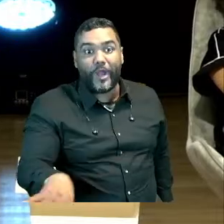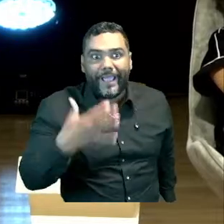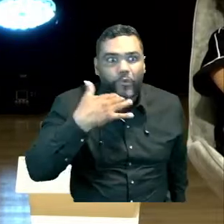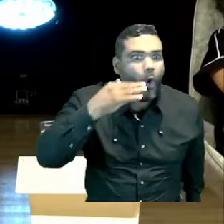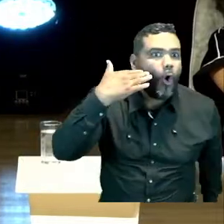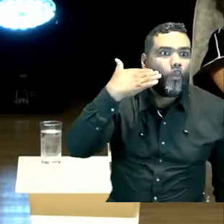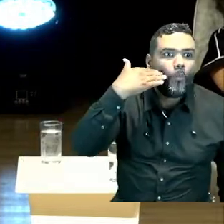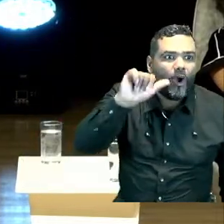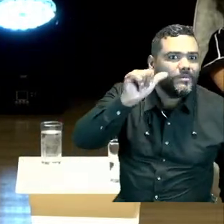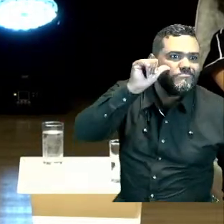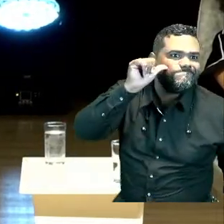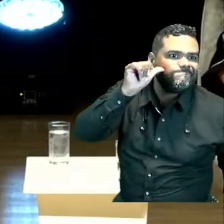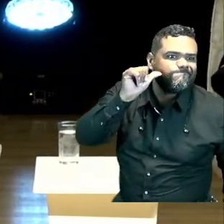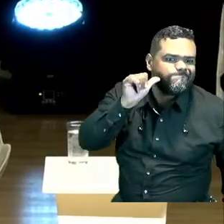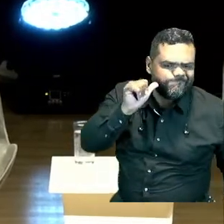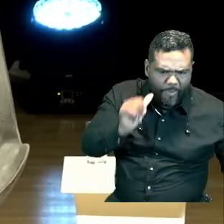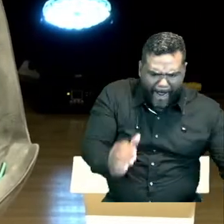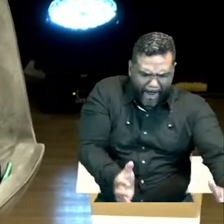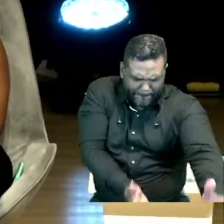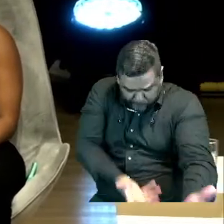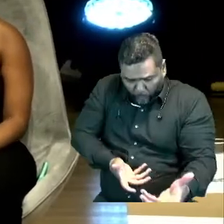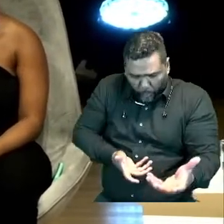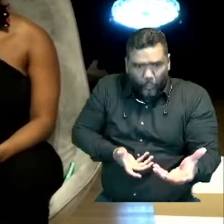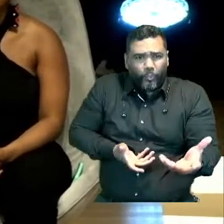And when midwives